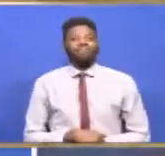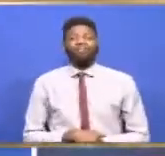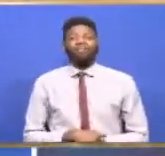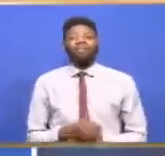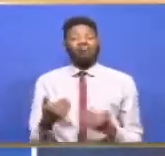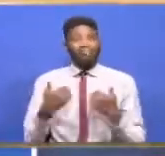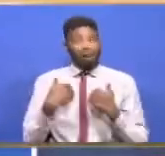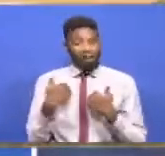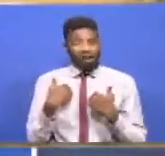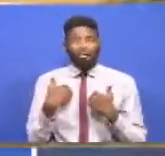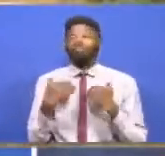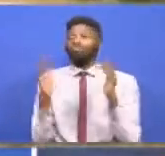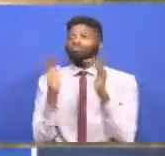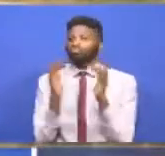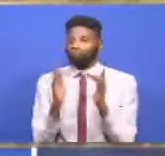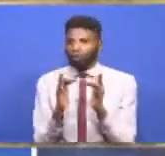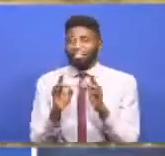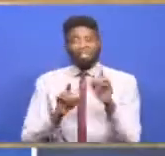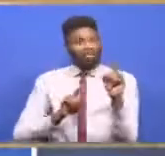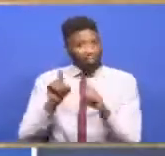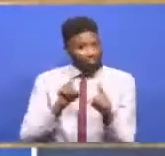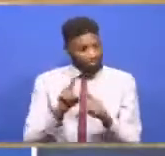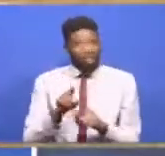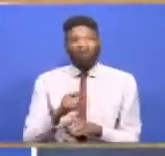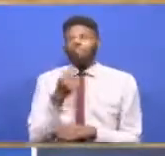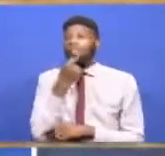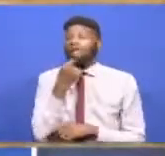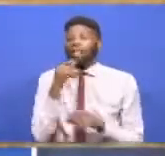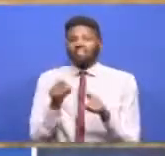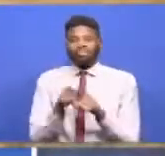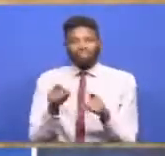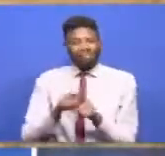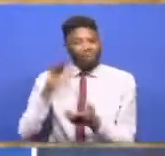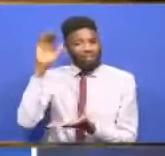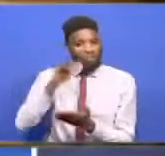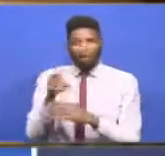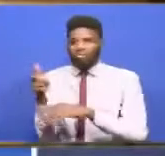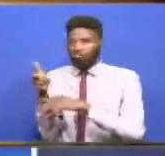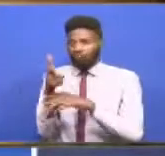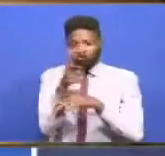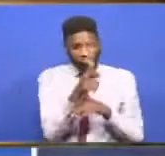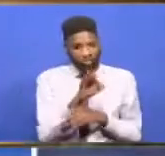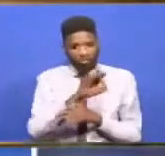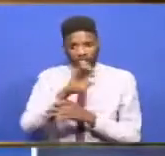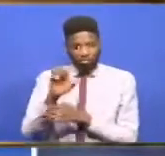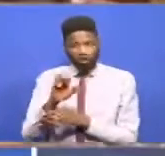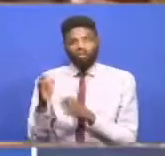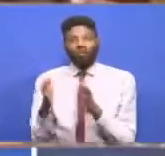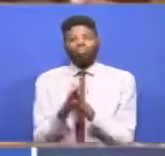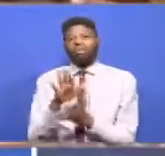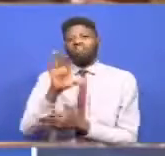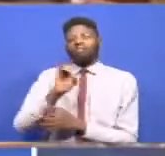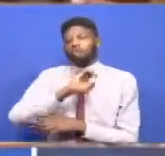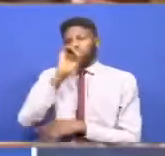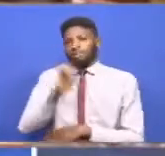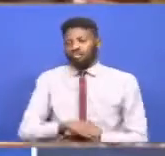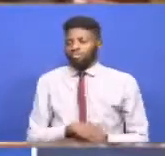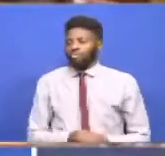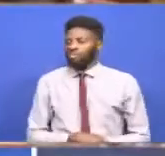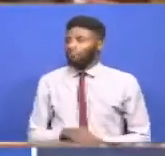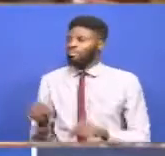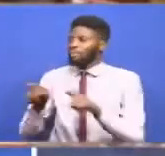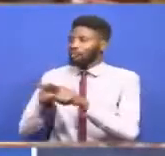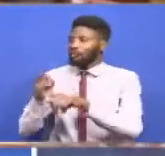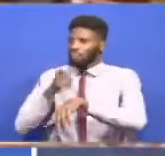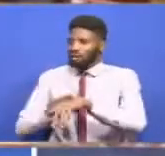virtual safari among tour operators, Balala also slashed filming fees in the park by 50%. As well as we